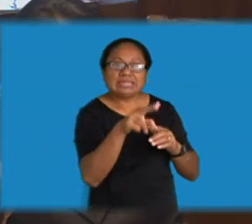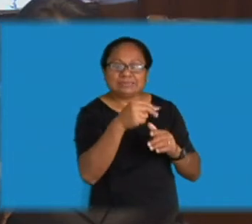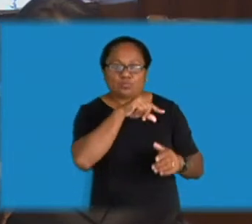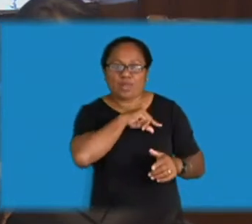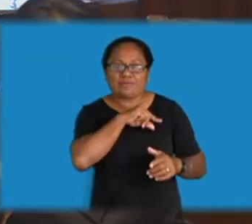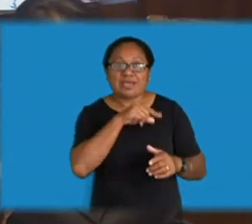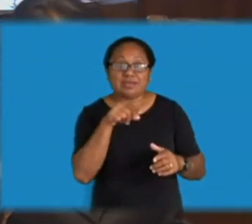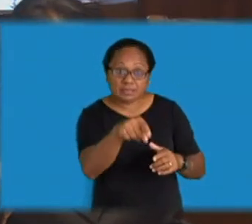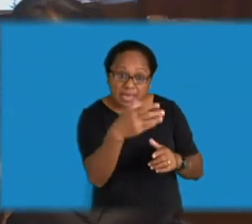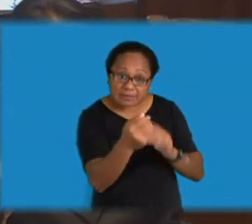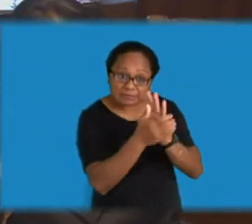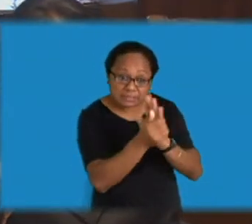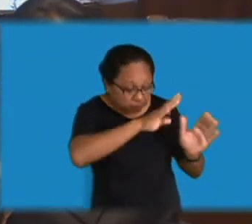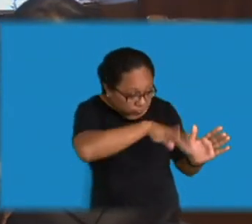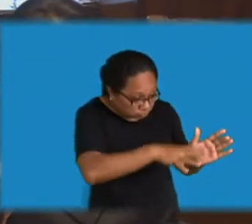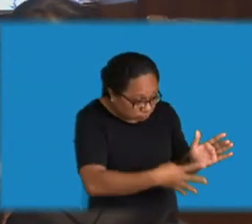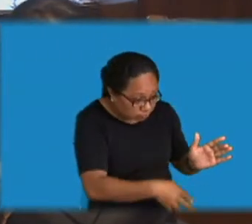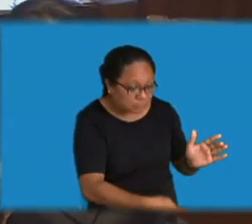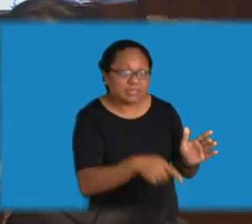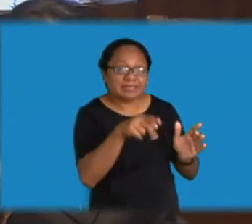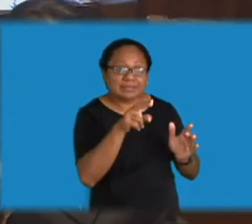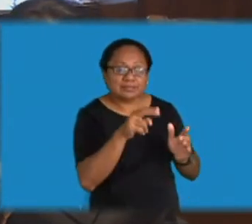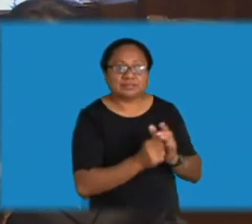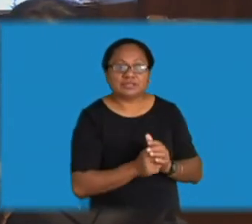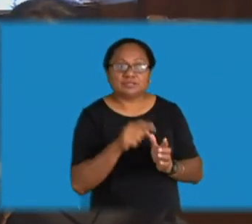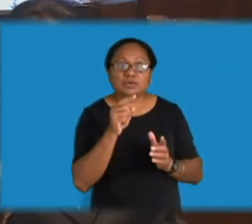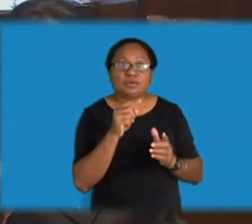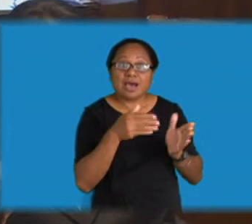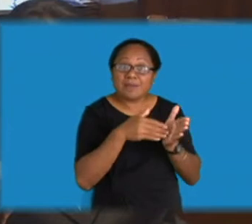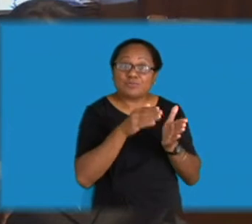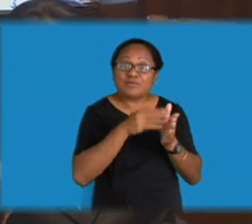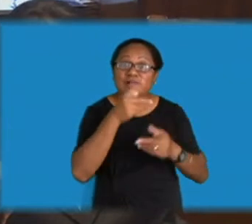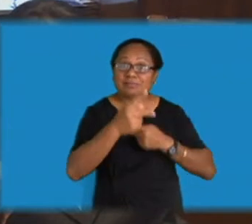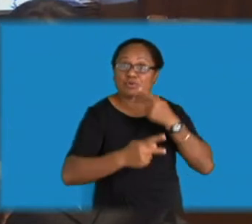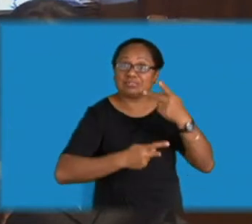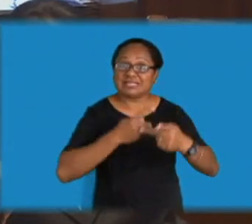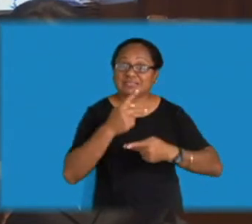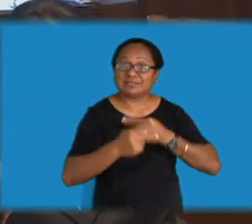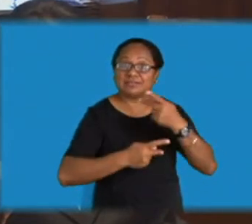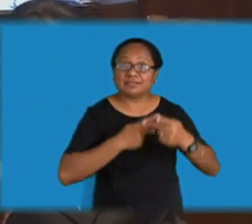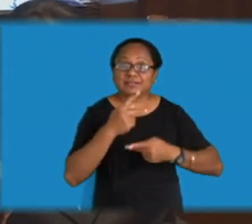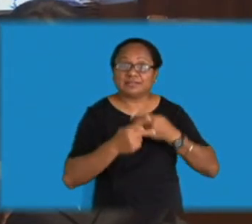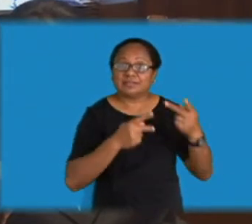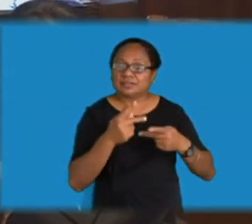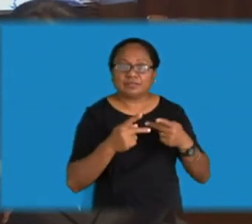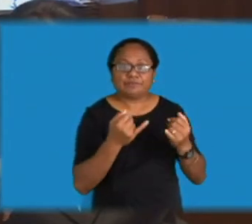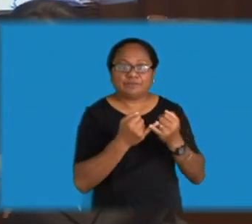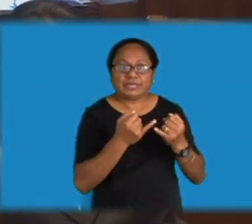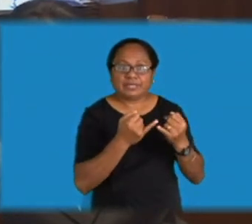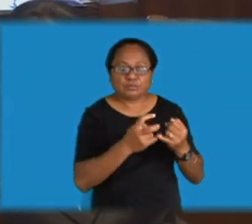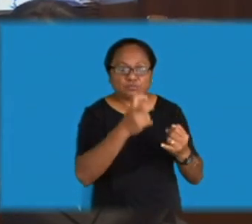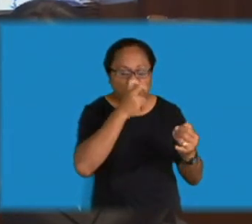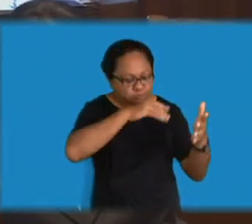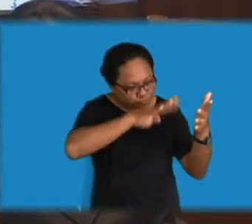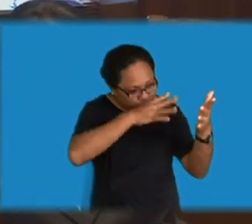identify and assess the resource. The exploration approval process itself undergoes vigilant scrutiny to be able